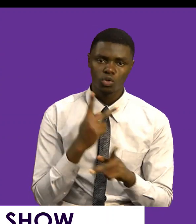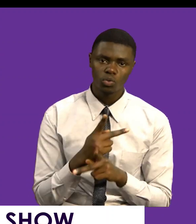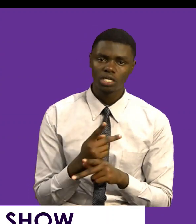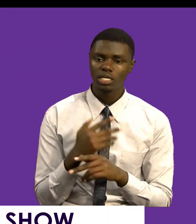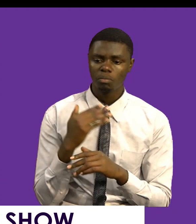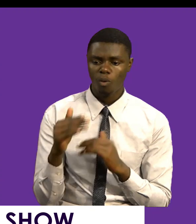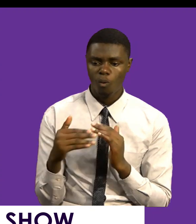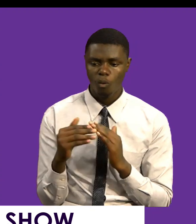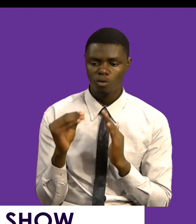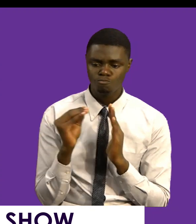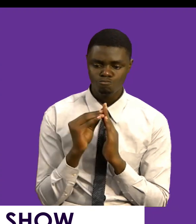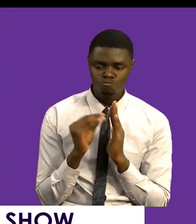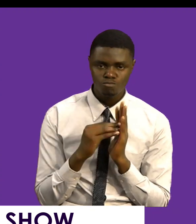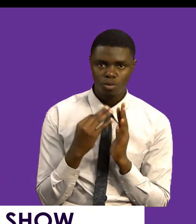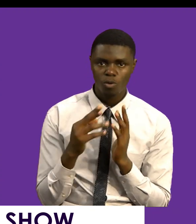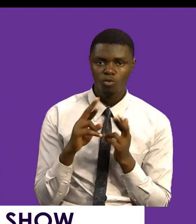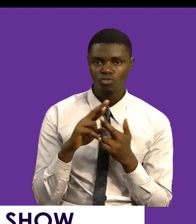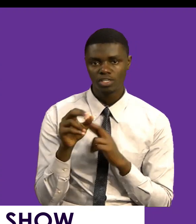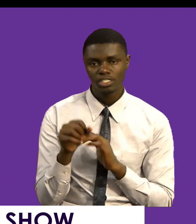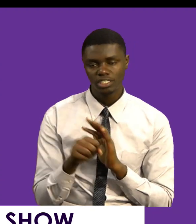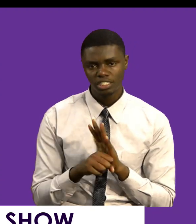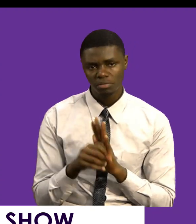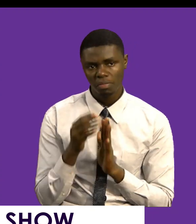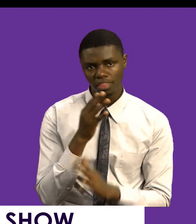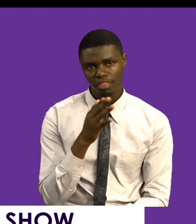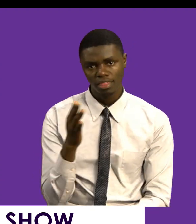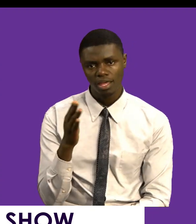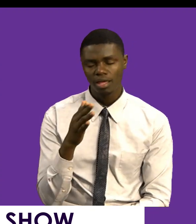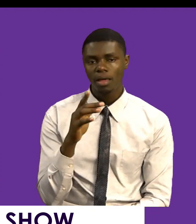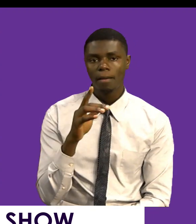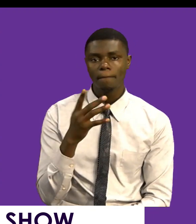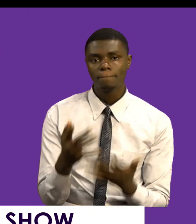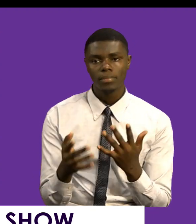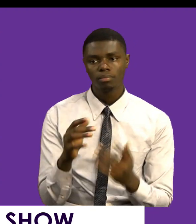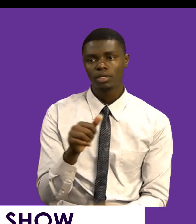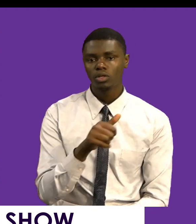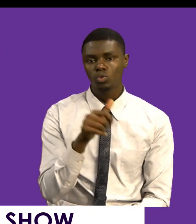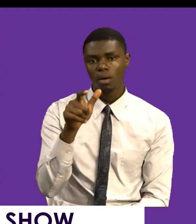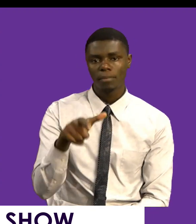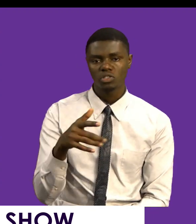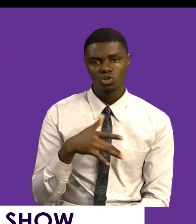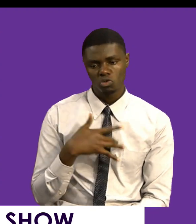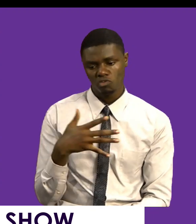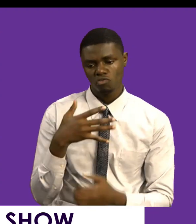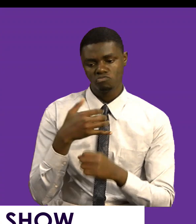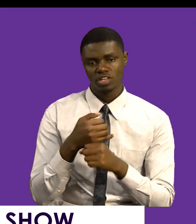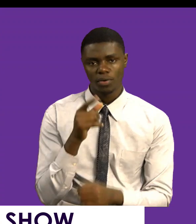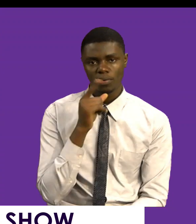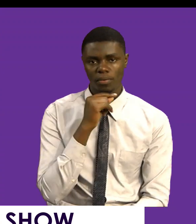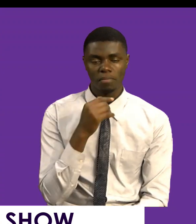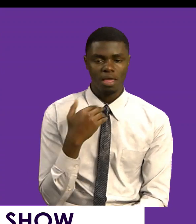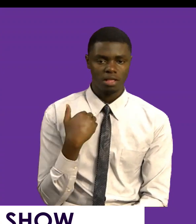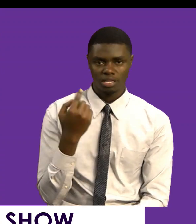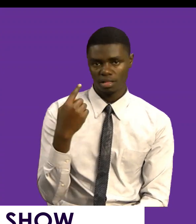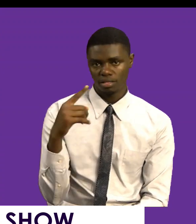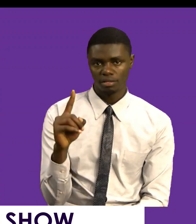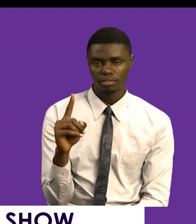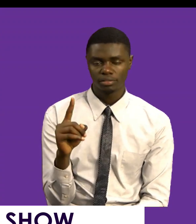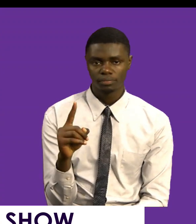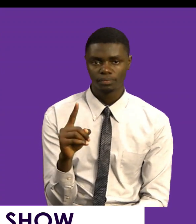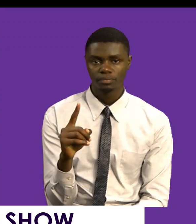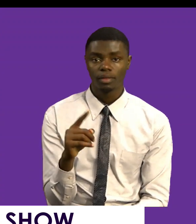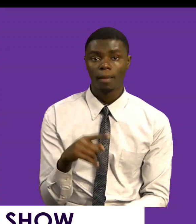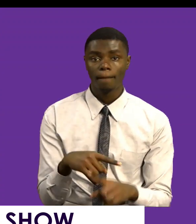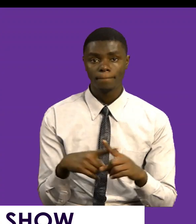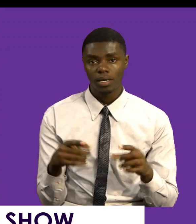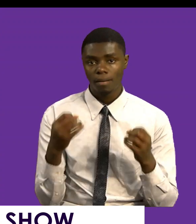every detail of your relationship out there, probably to somebody that you feel you trust. It is healthy to some extent,